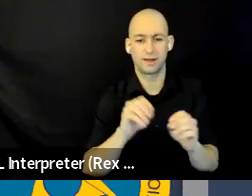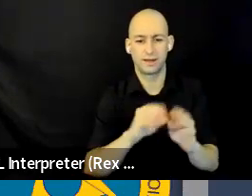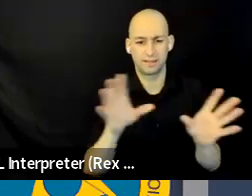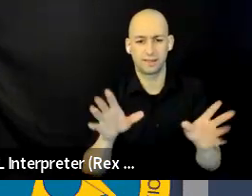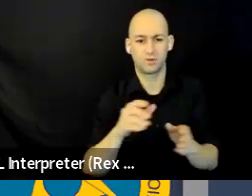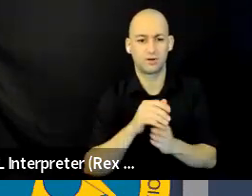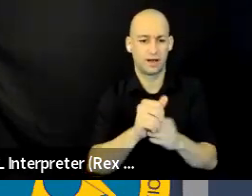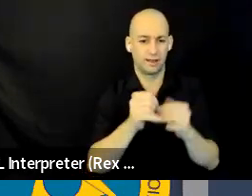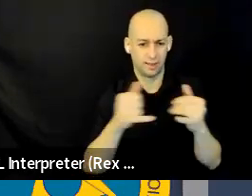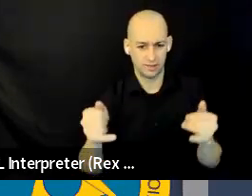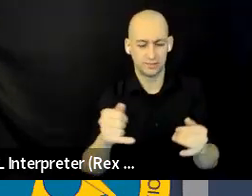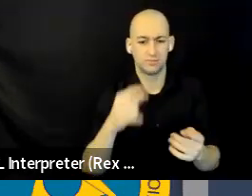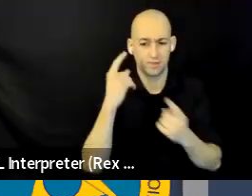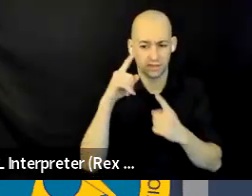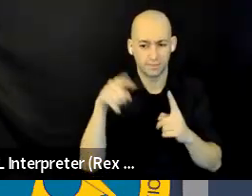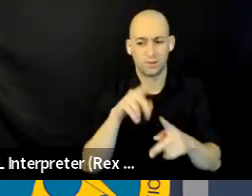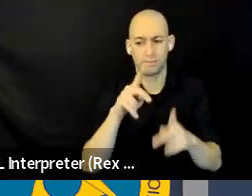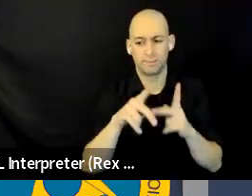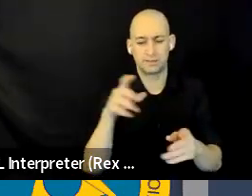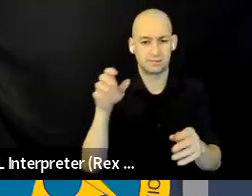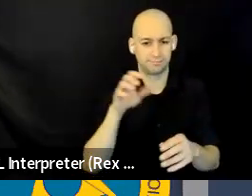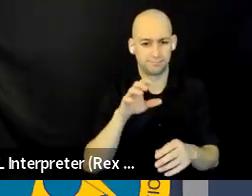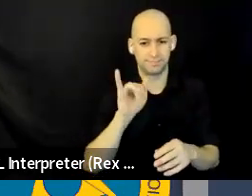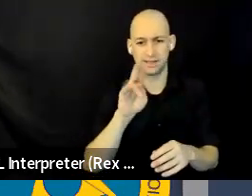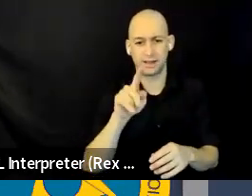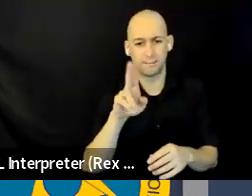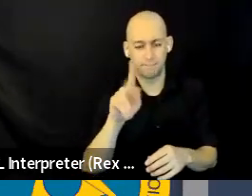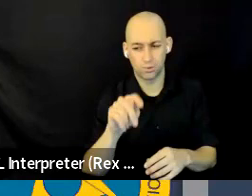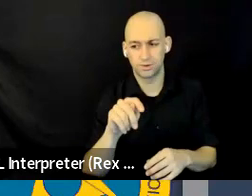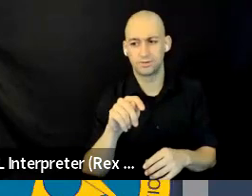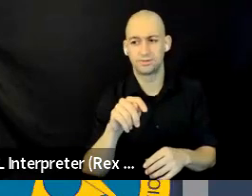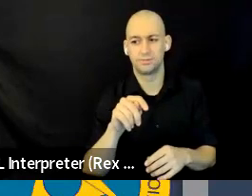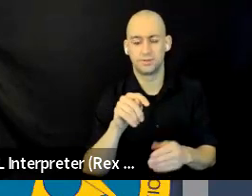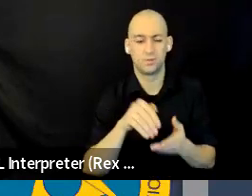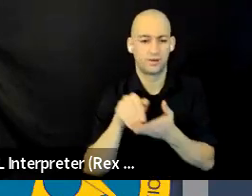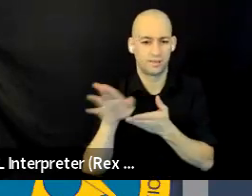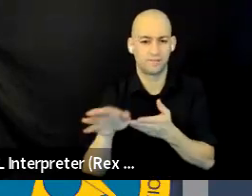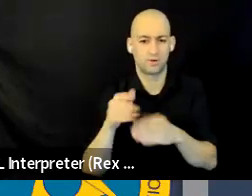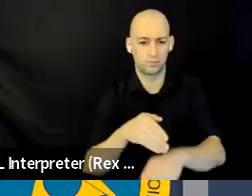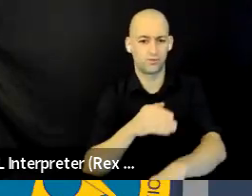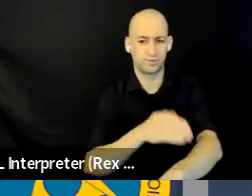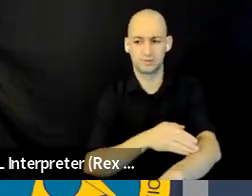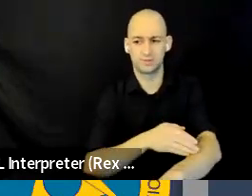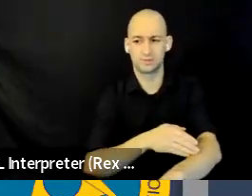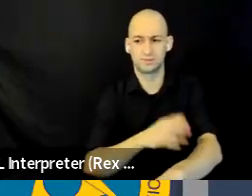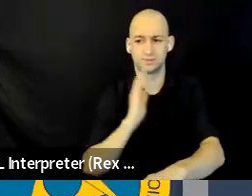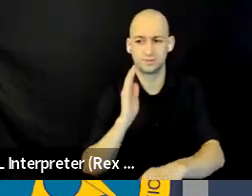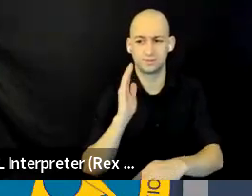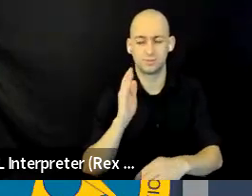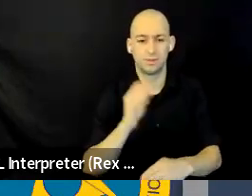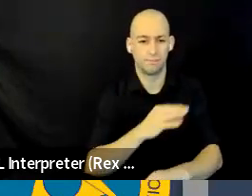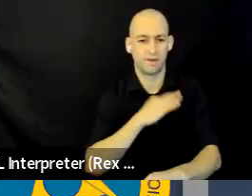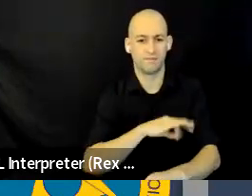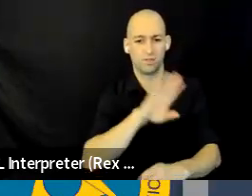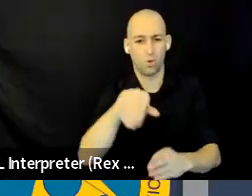take people's input as we build those guidelines, and then we deliver improvements that will benefit our entire state. So thank